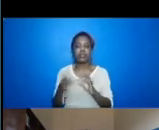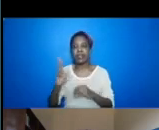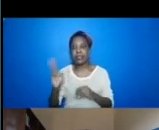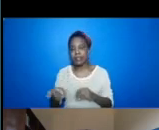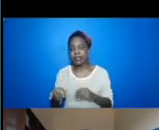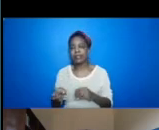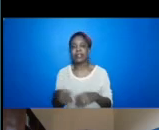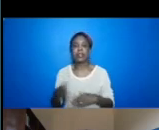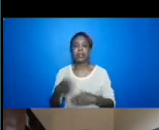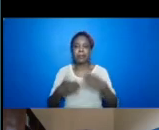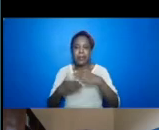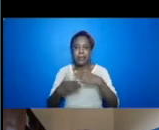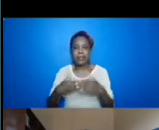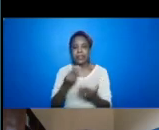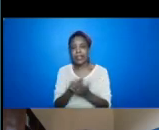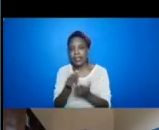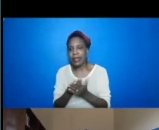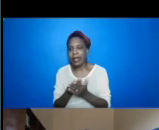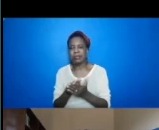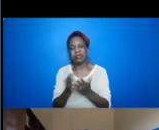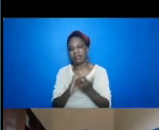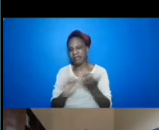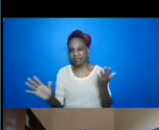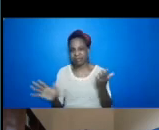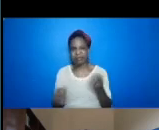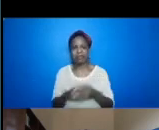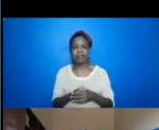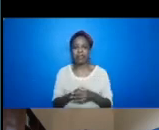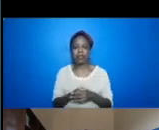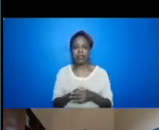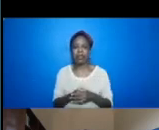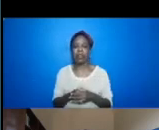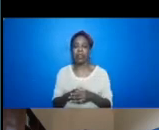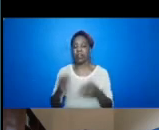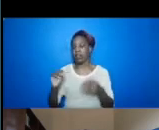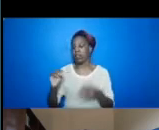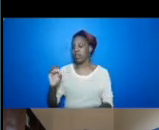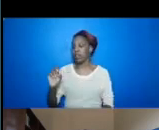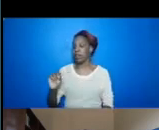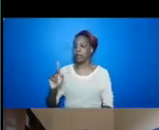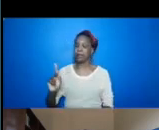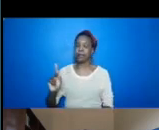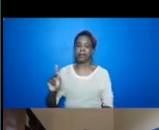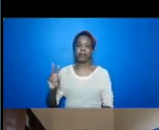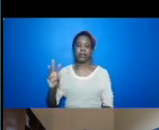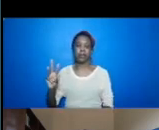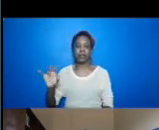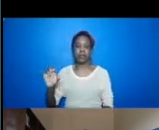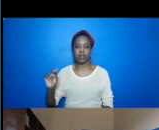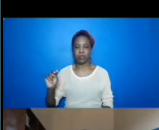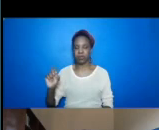ourselves. Similarly, Monk and Winsley talk about culture as best thought of in terms